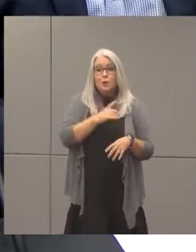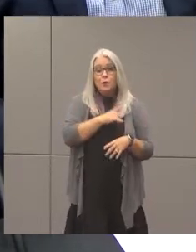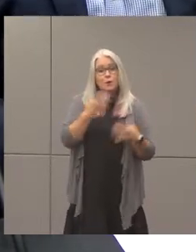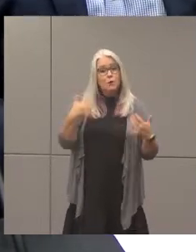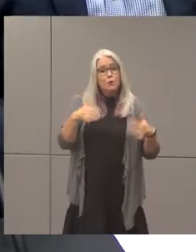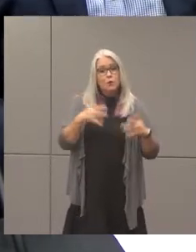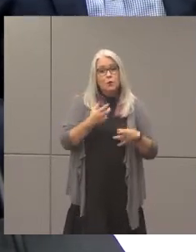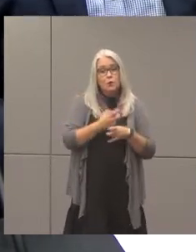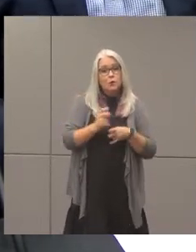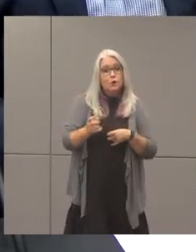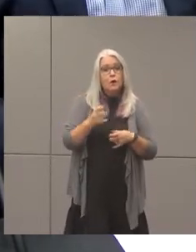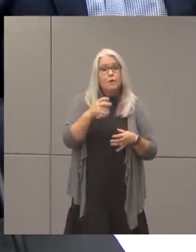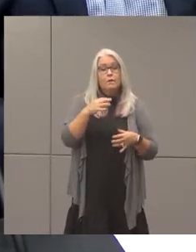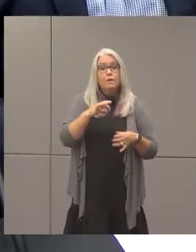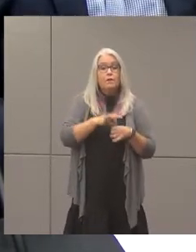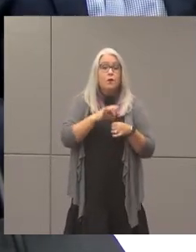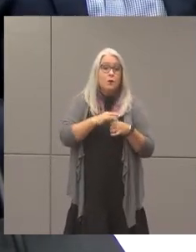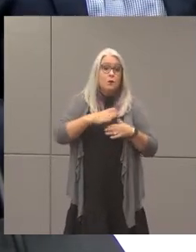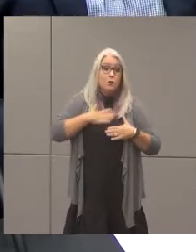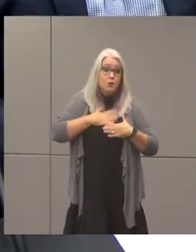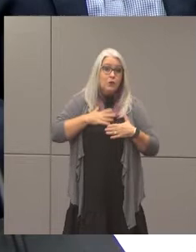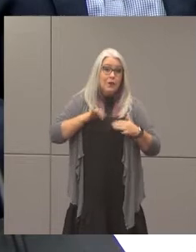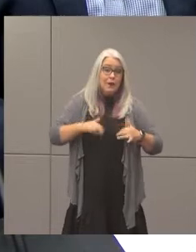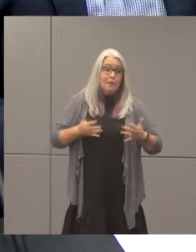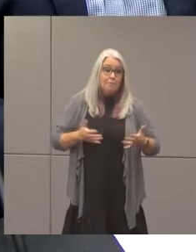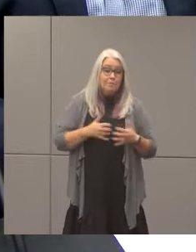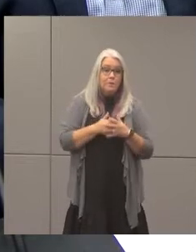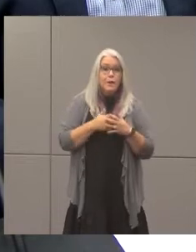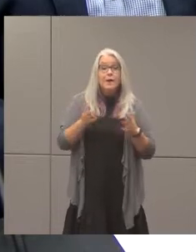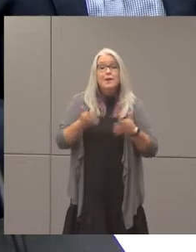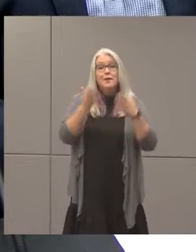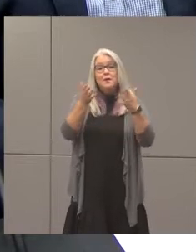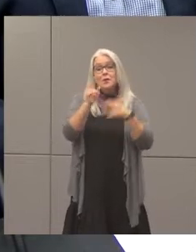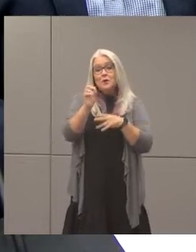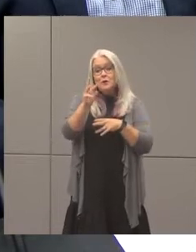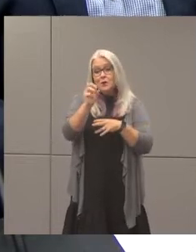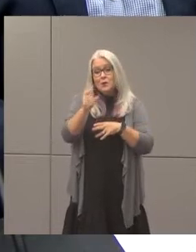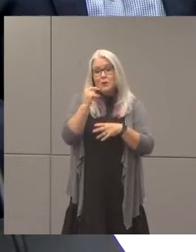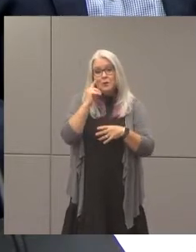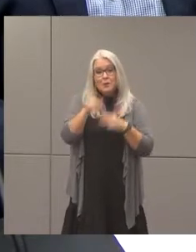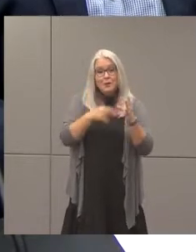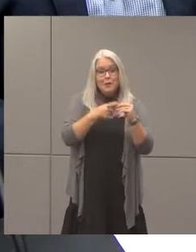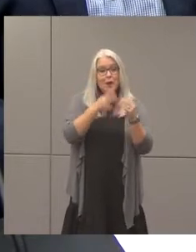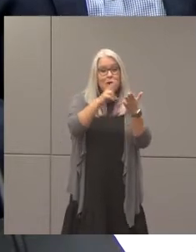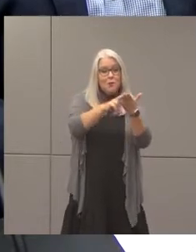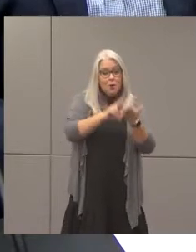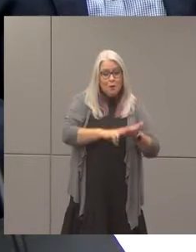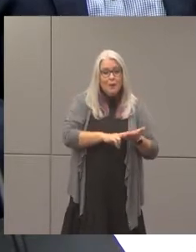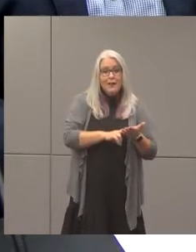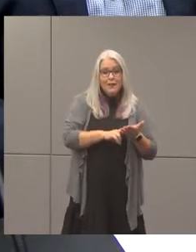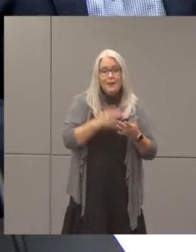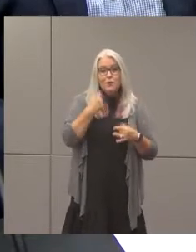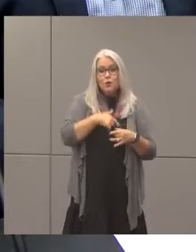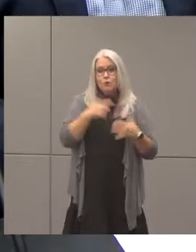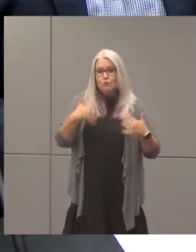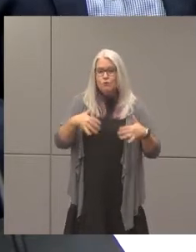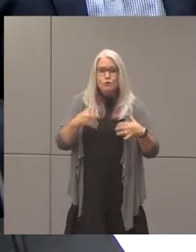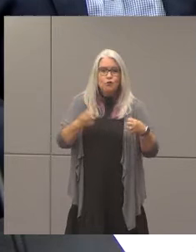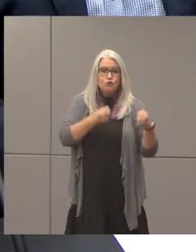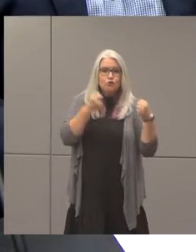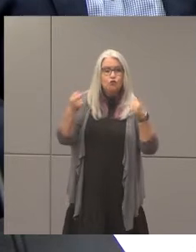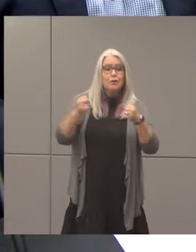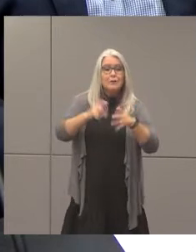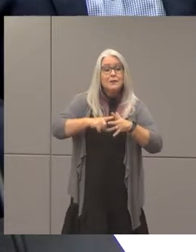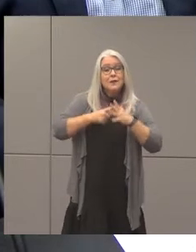really appreciate that. Bringing some good news about enrollment. We're off to a strong start in